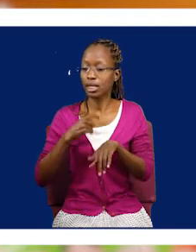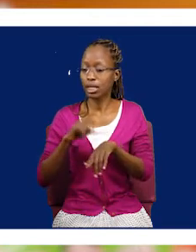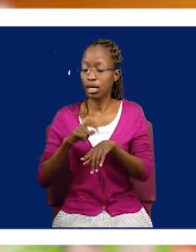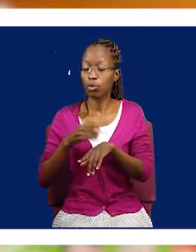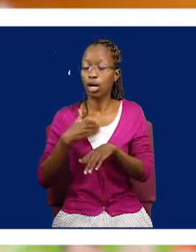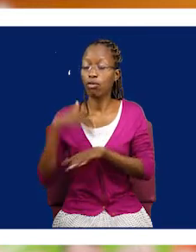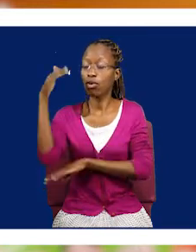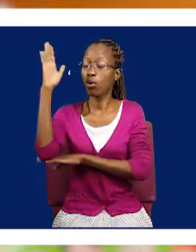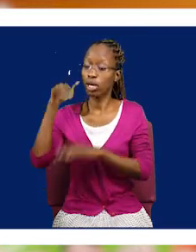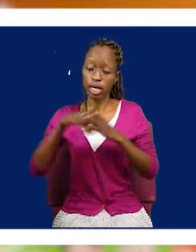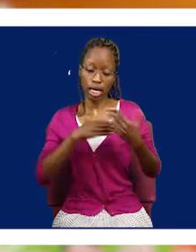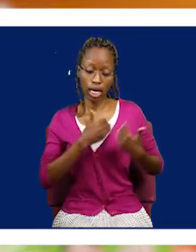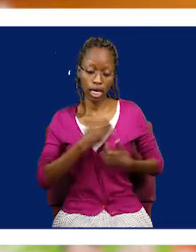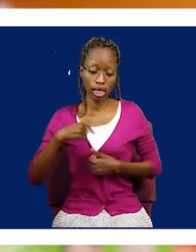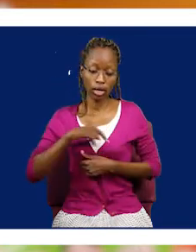God in our heart,